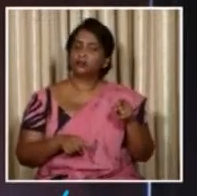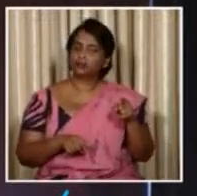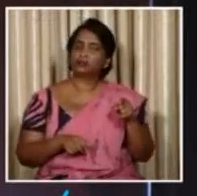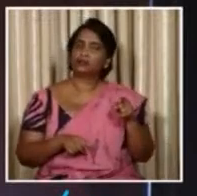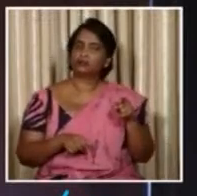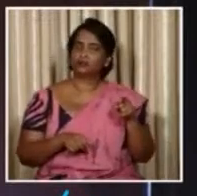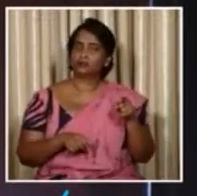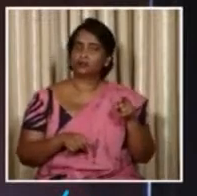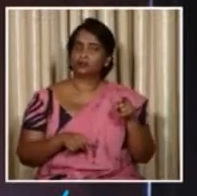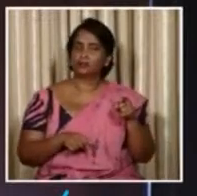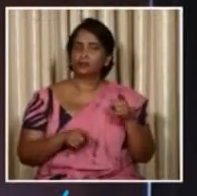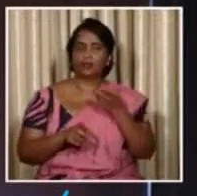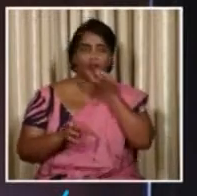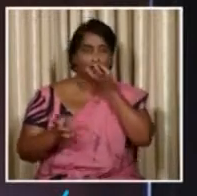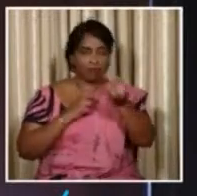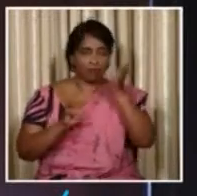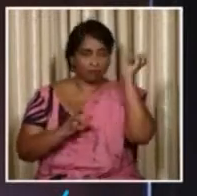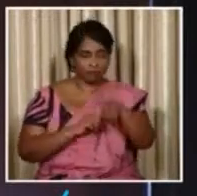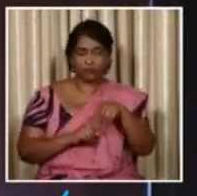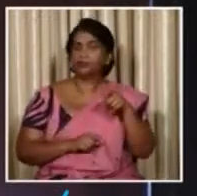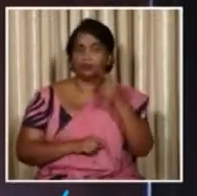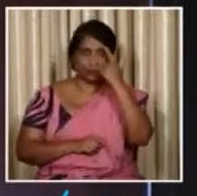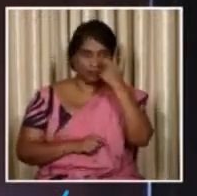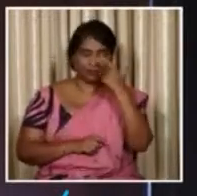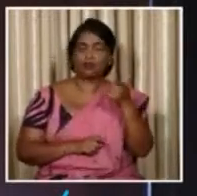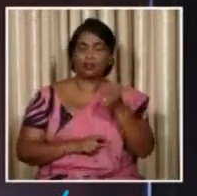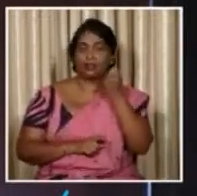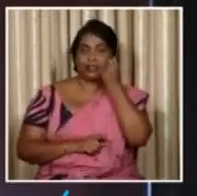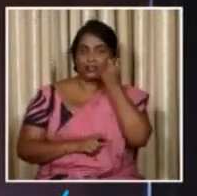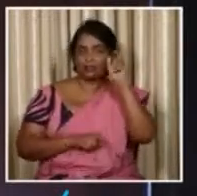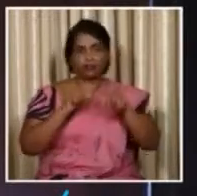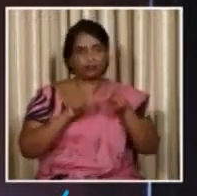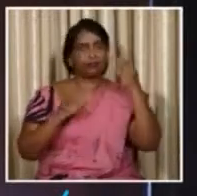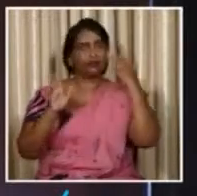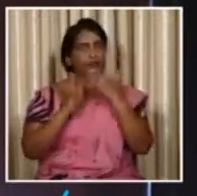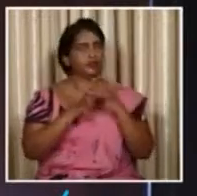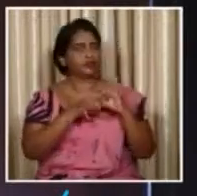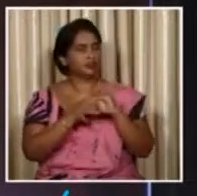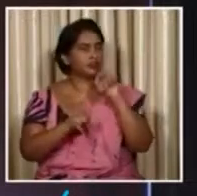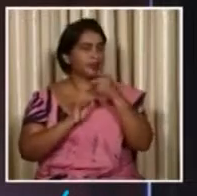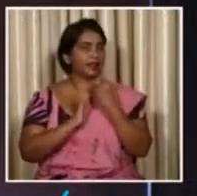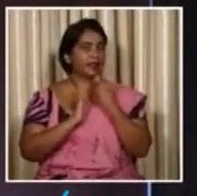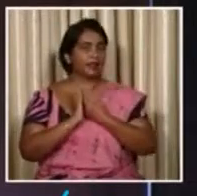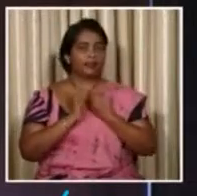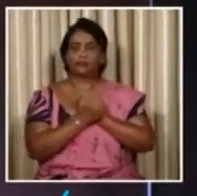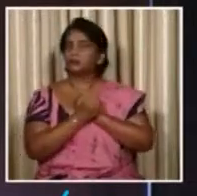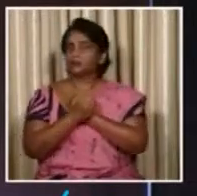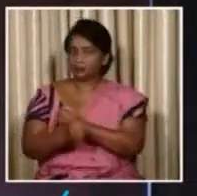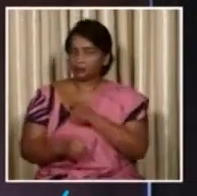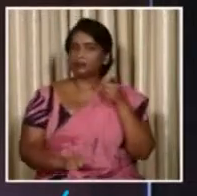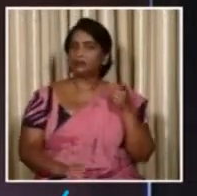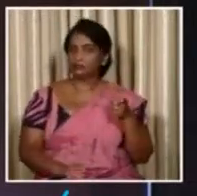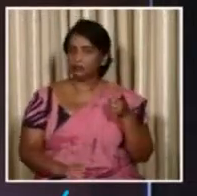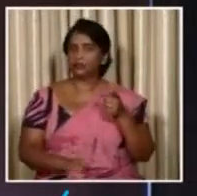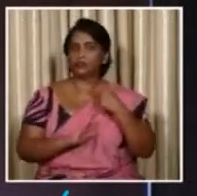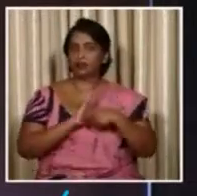has now been nearly 3 months, Honourable Justice Minister. One need no further hint to understand where the investigation